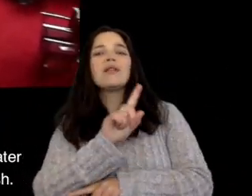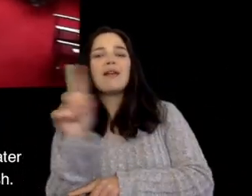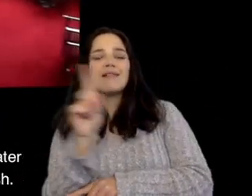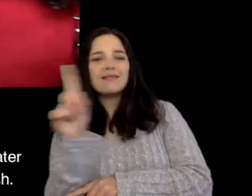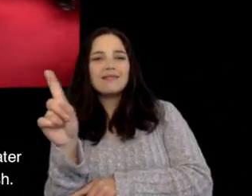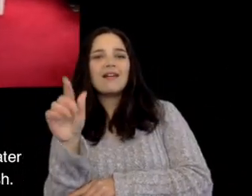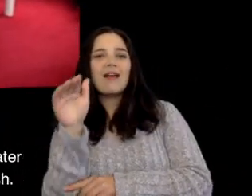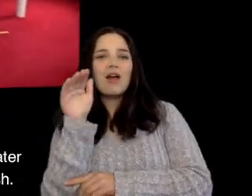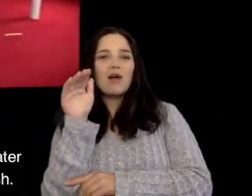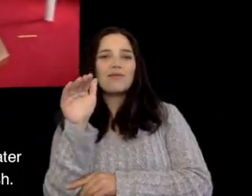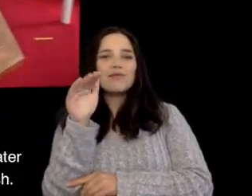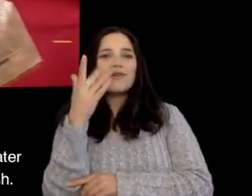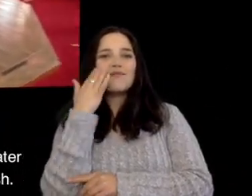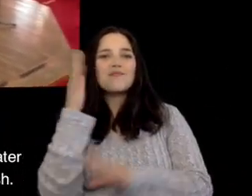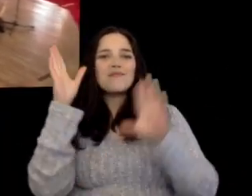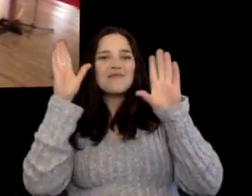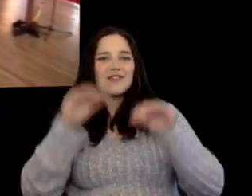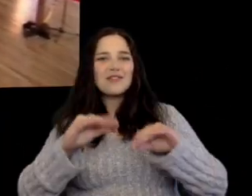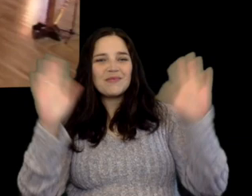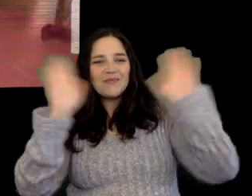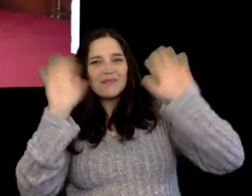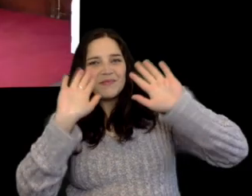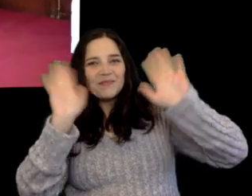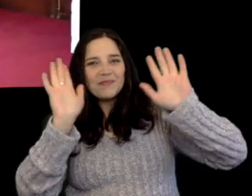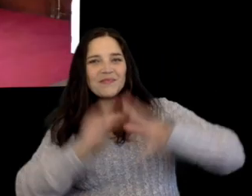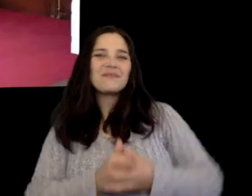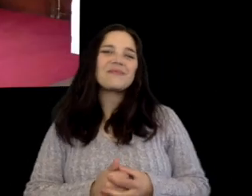later outside as we finish.